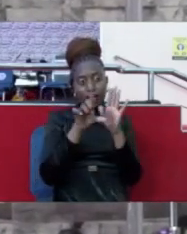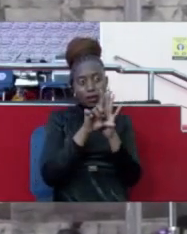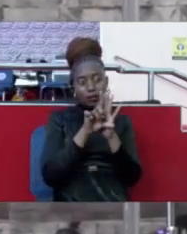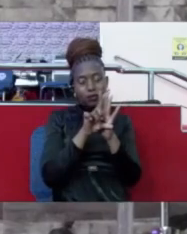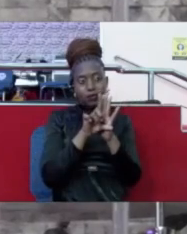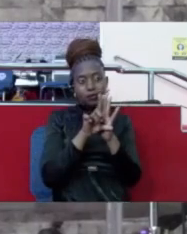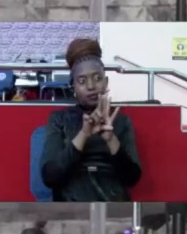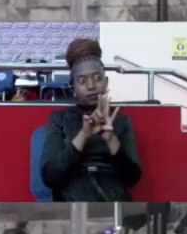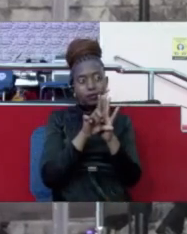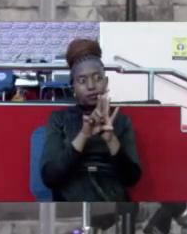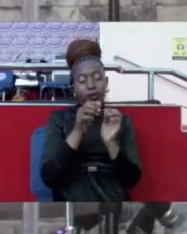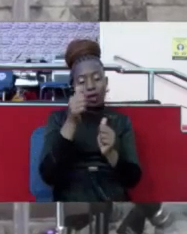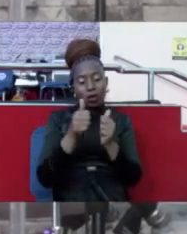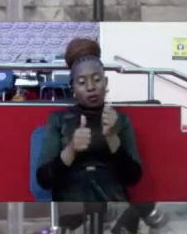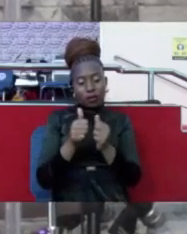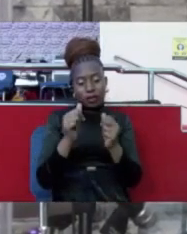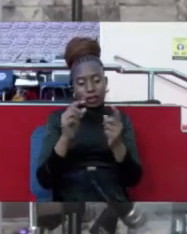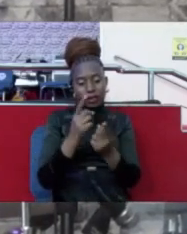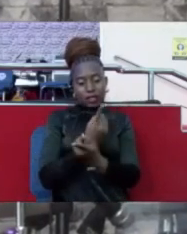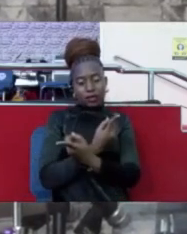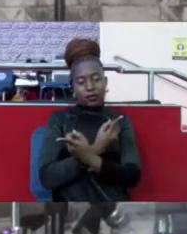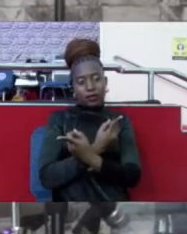which is different than